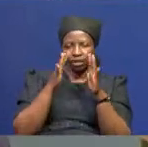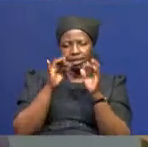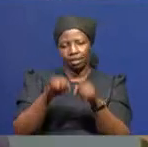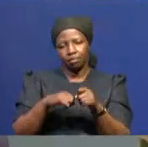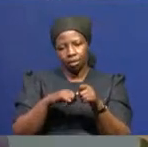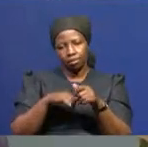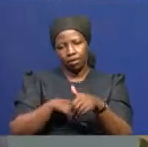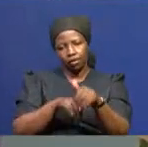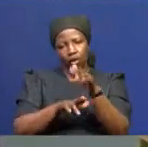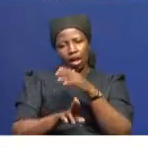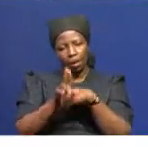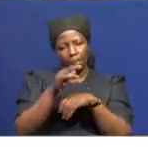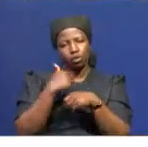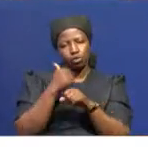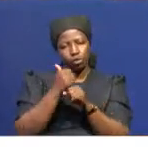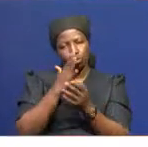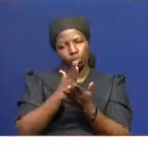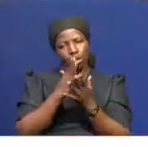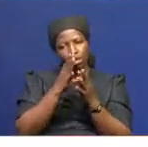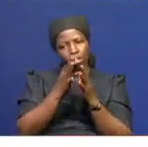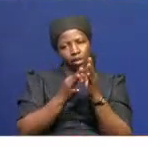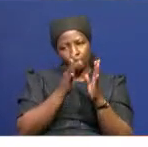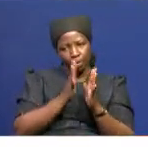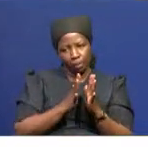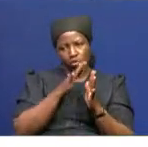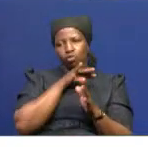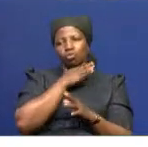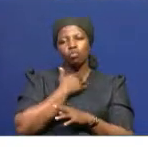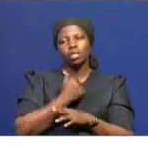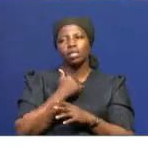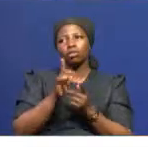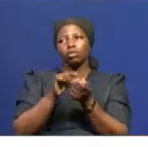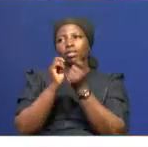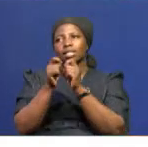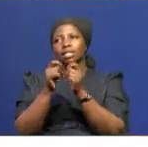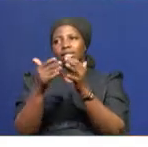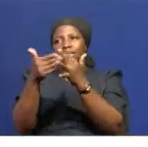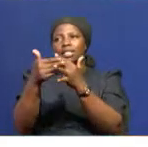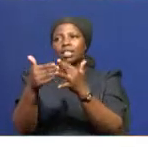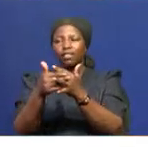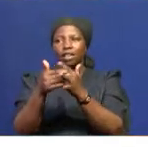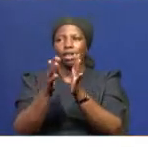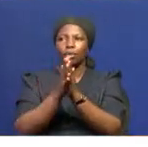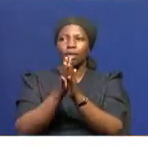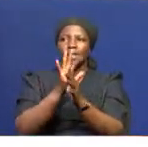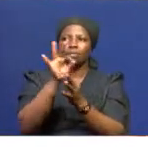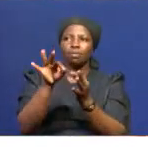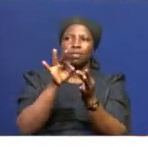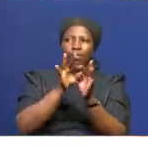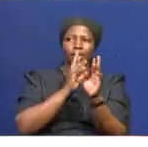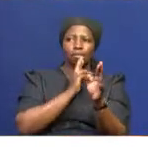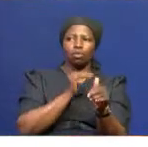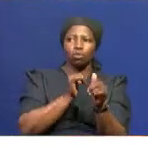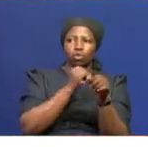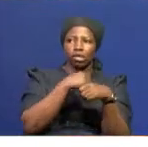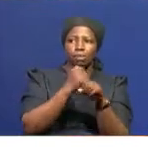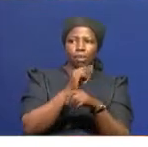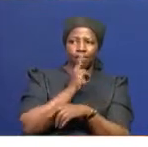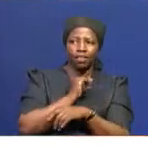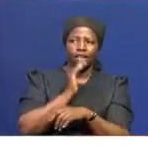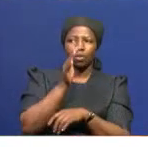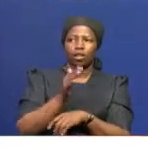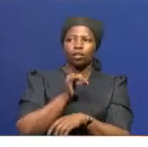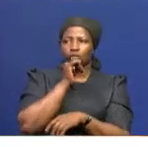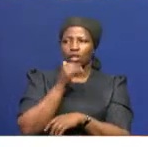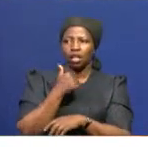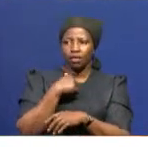that whether or not someone wanted to interfere or change the position of a particular reporting that was made. So we will not have a situation